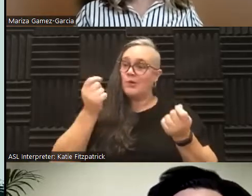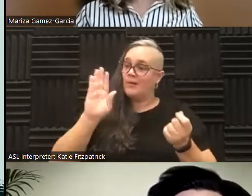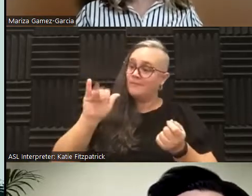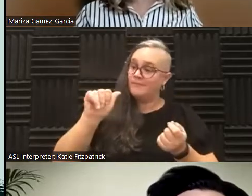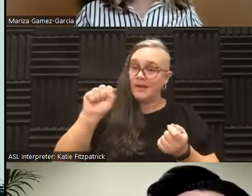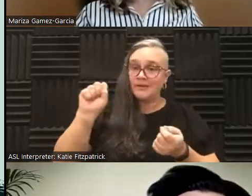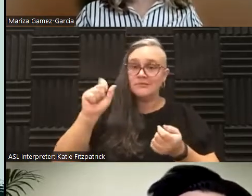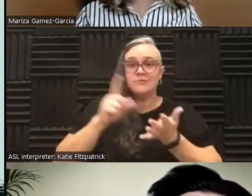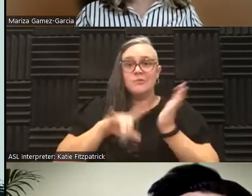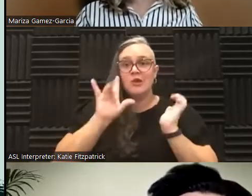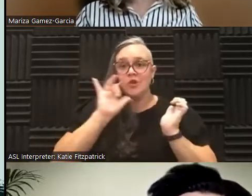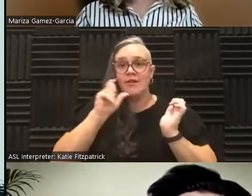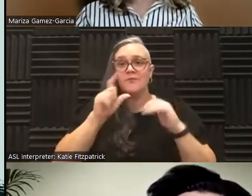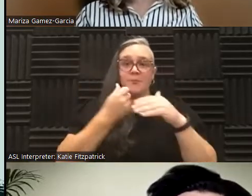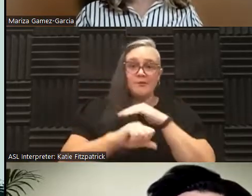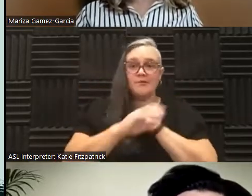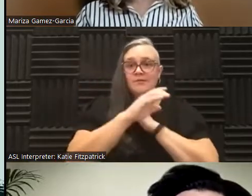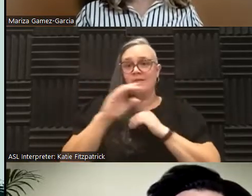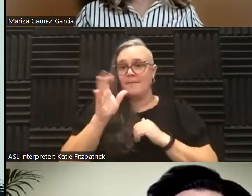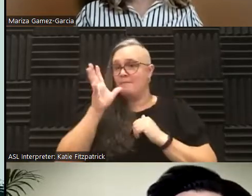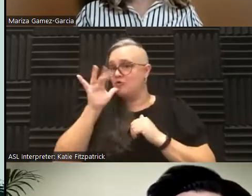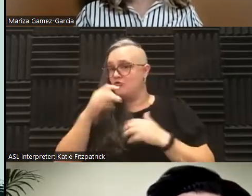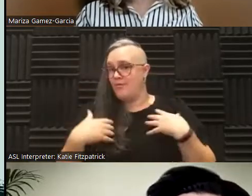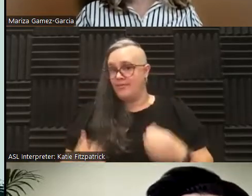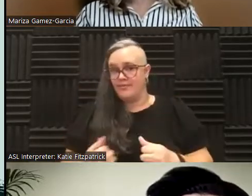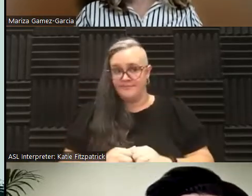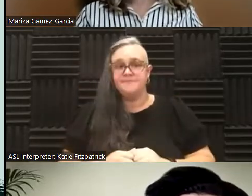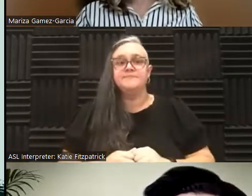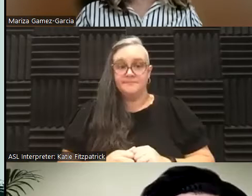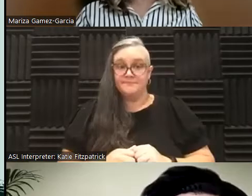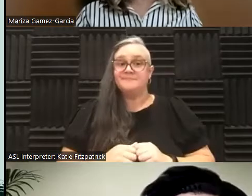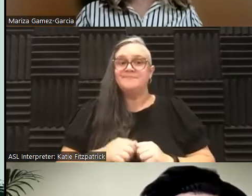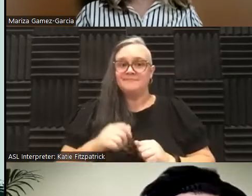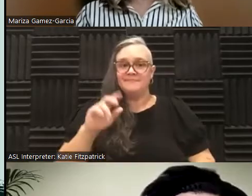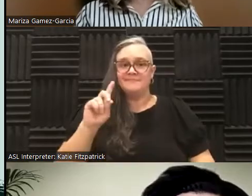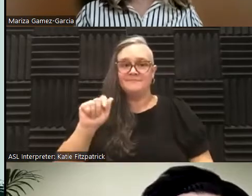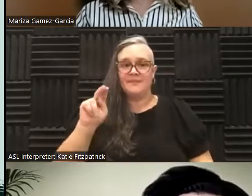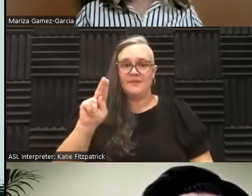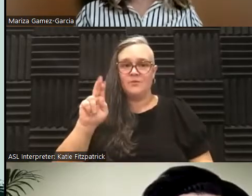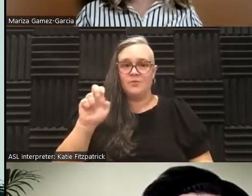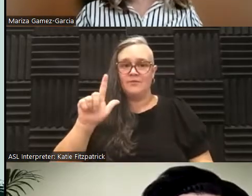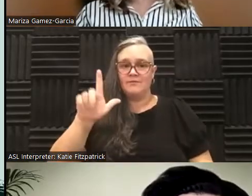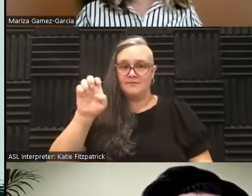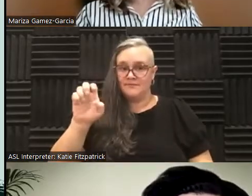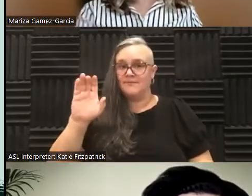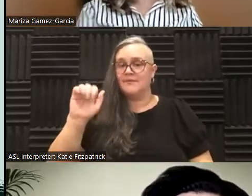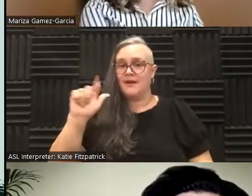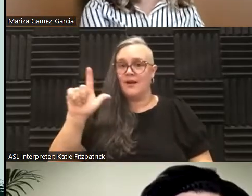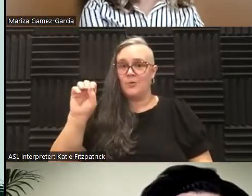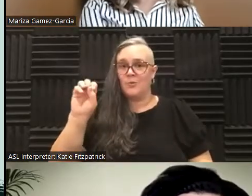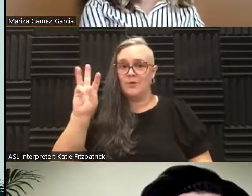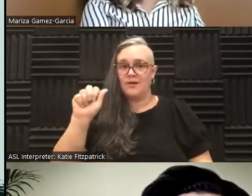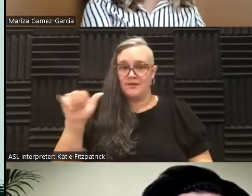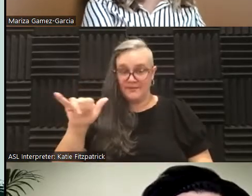in birthing and maternal health. As mentioned, my name is Danielle Calloway. I am a